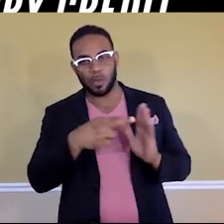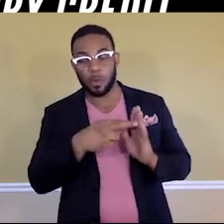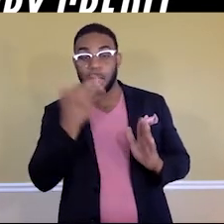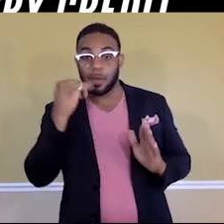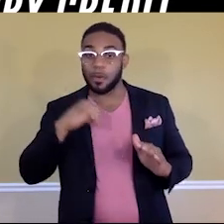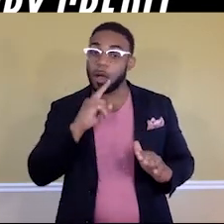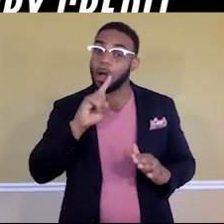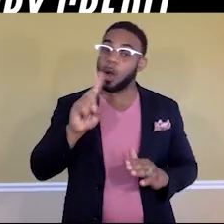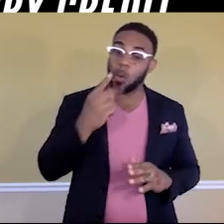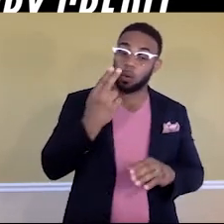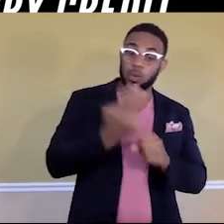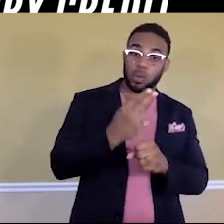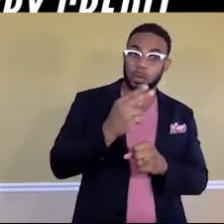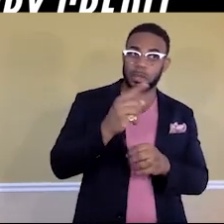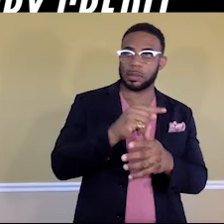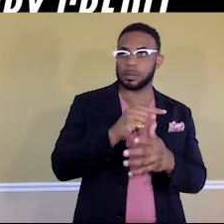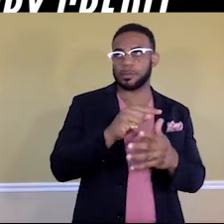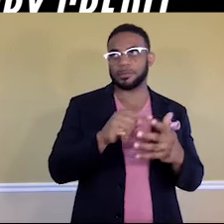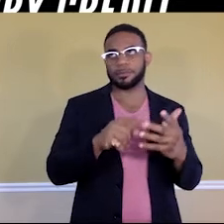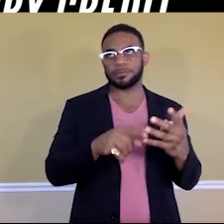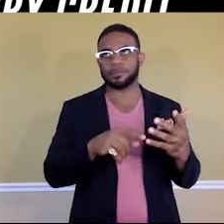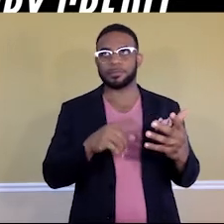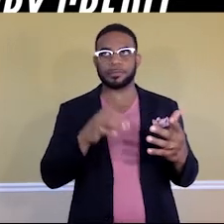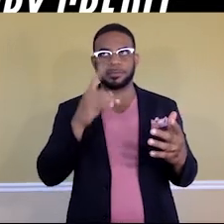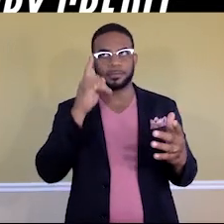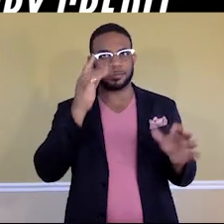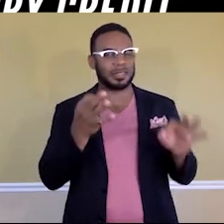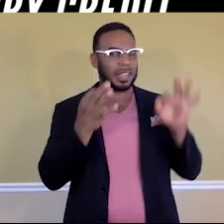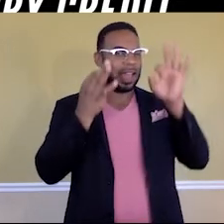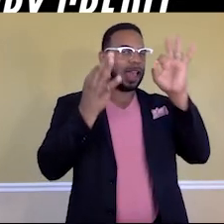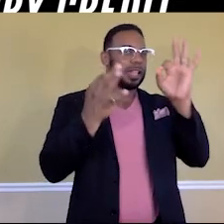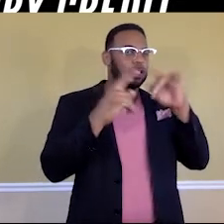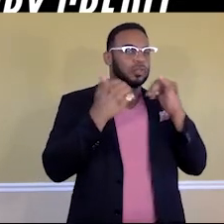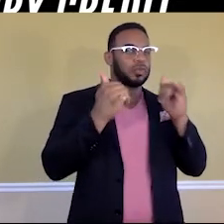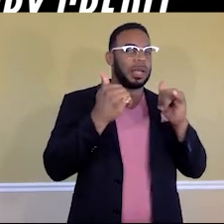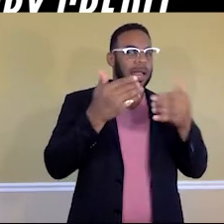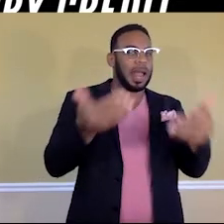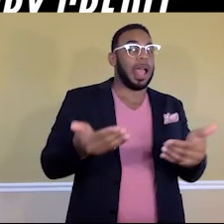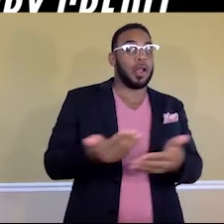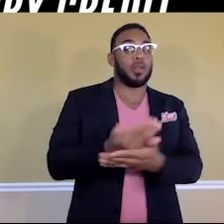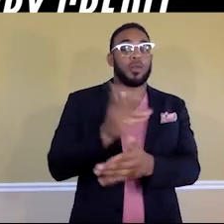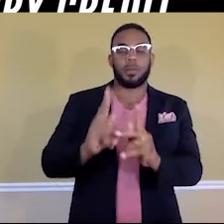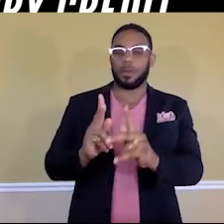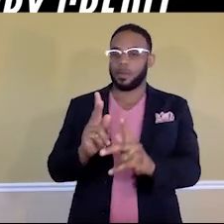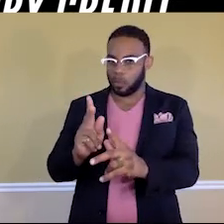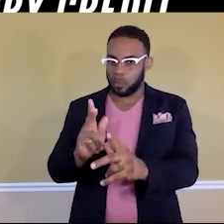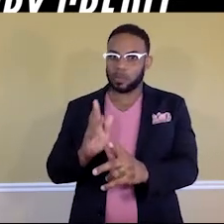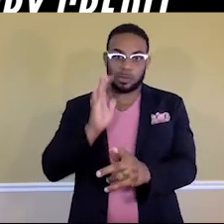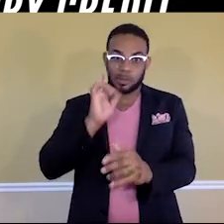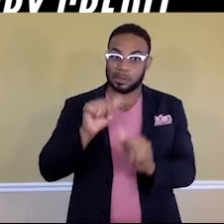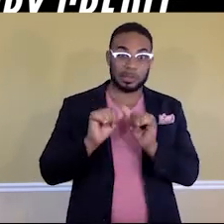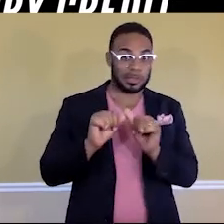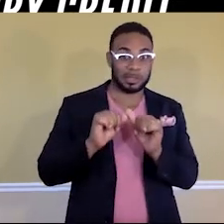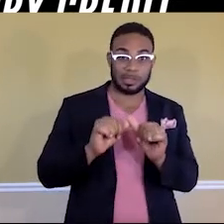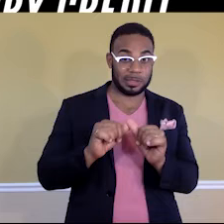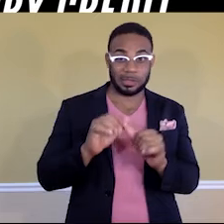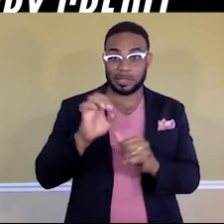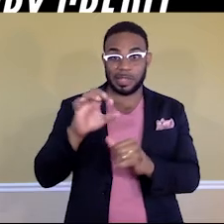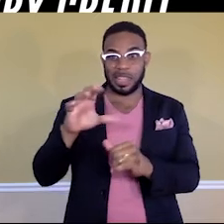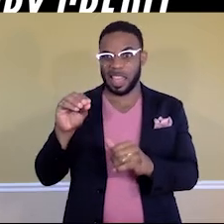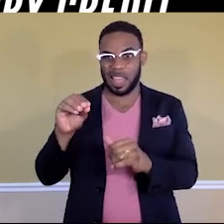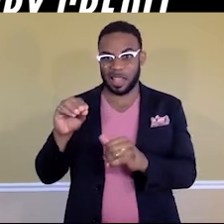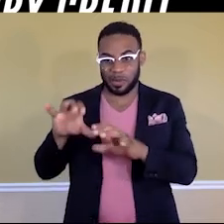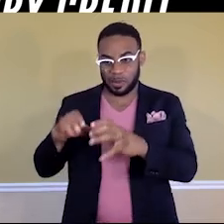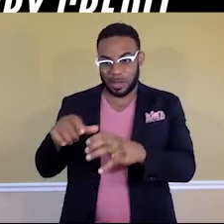If we are only using the ideals to try and hire new people, we're going to just create these echo